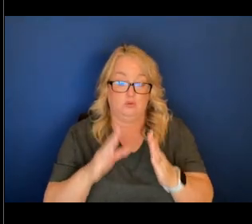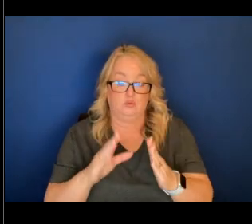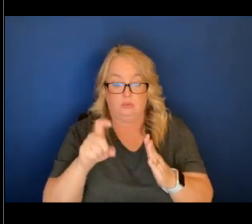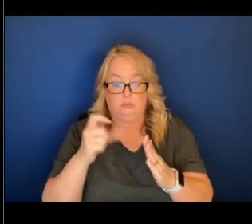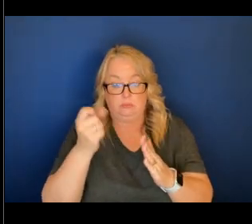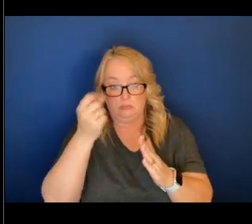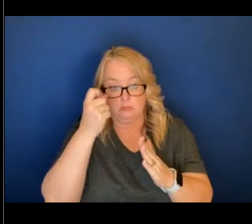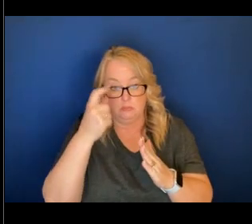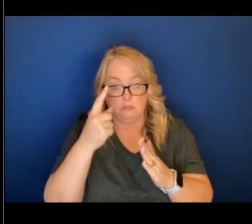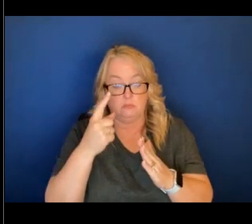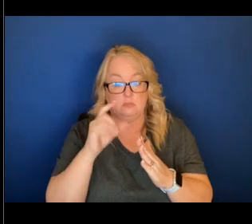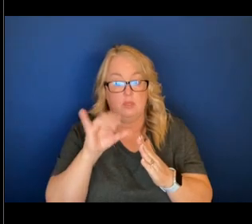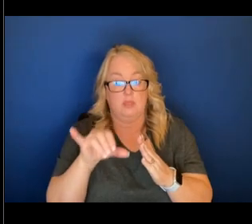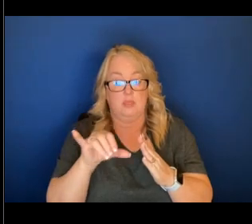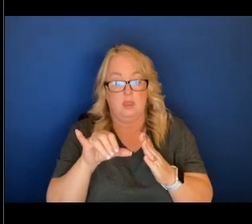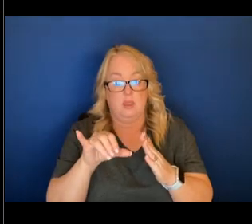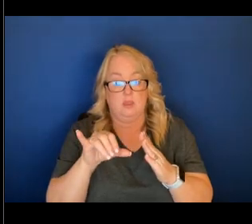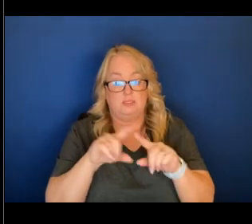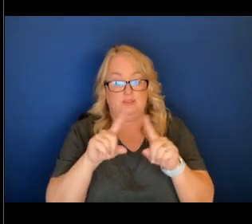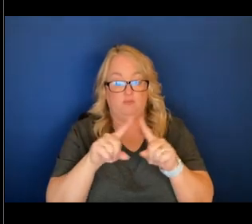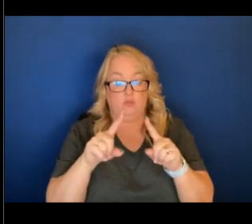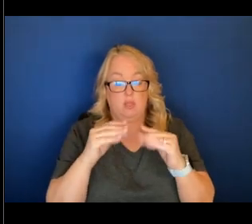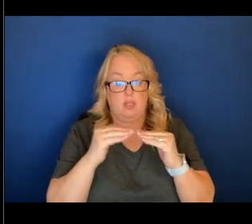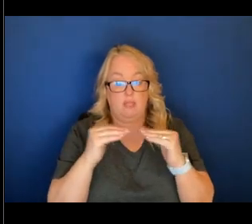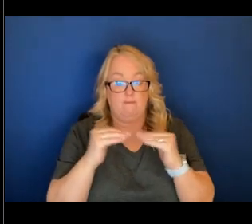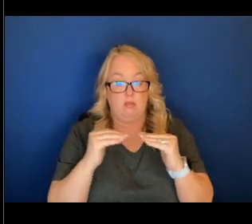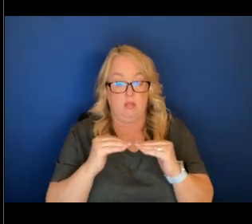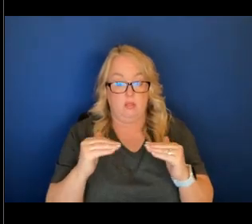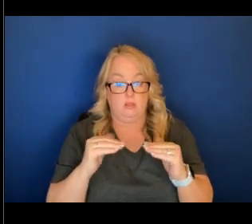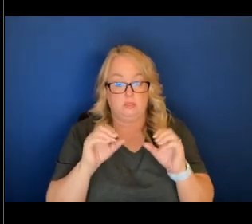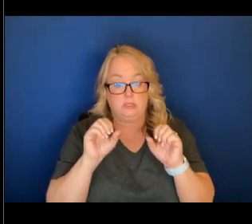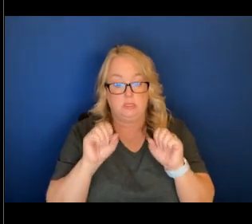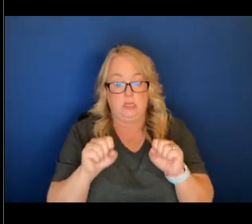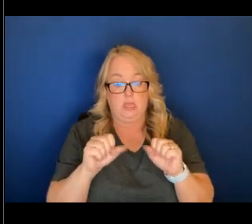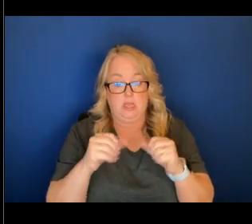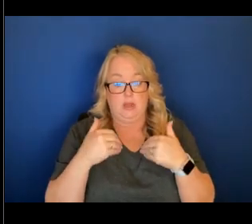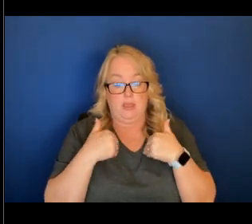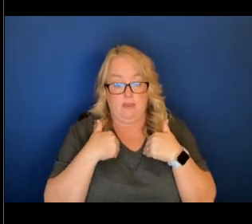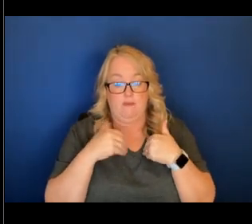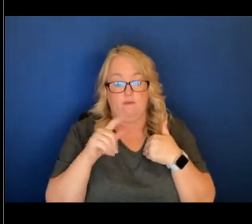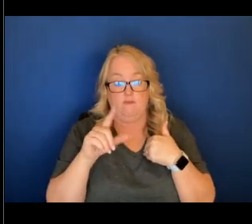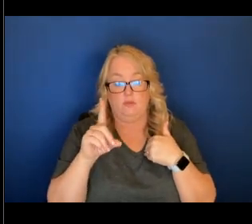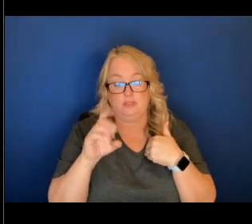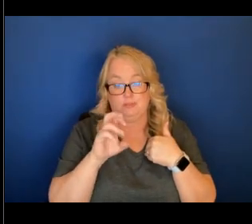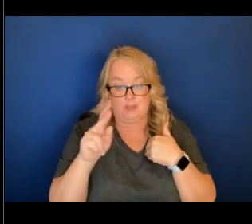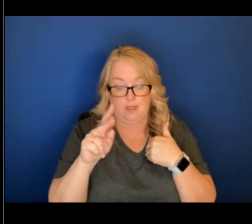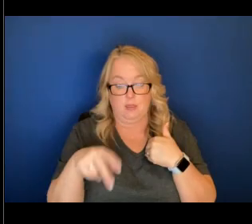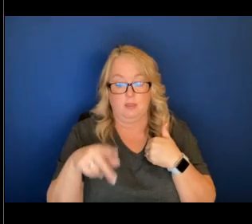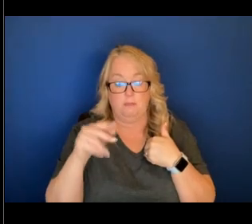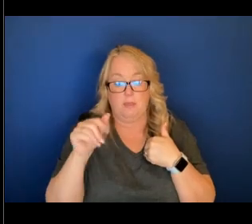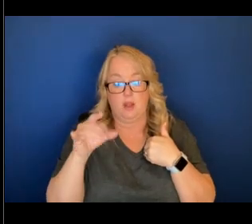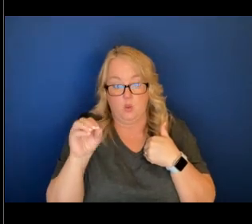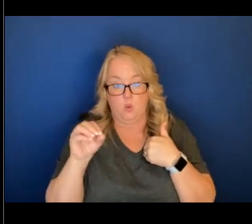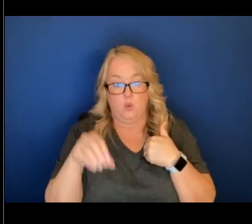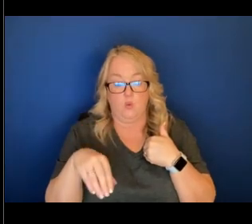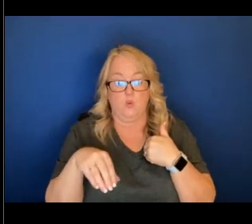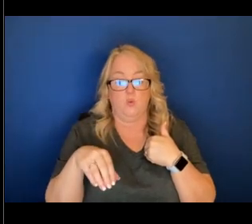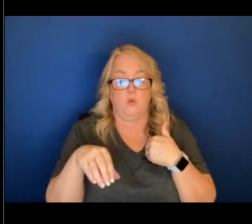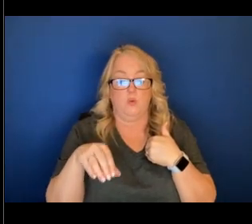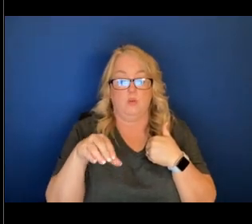that such level changes may leave the deck, balcony, or patio inaccessible